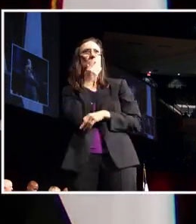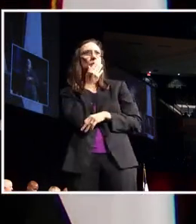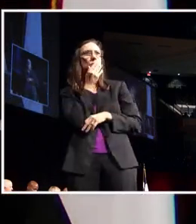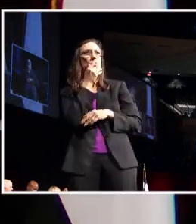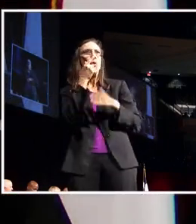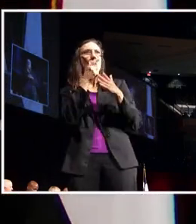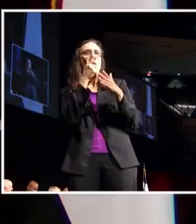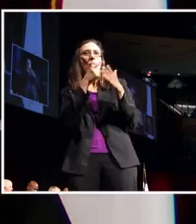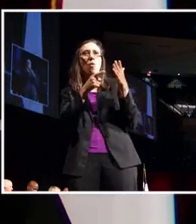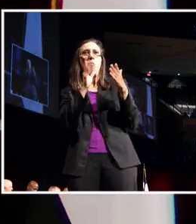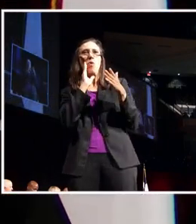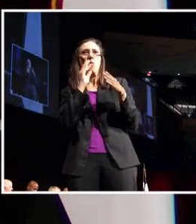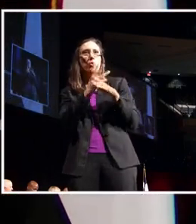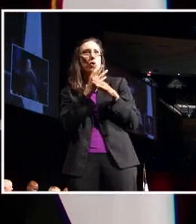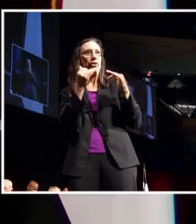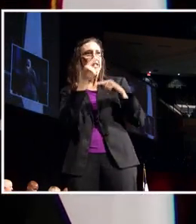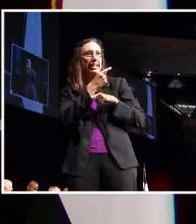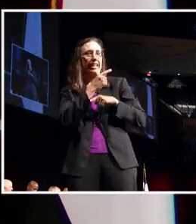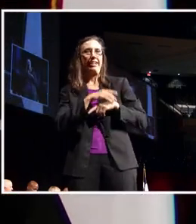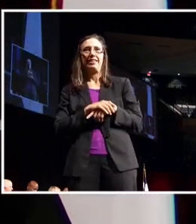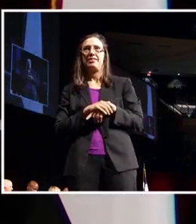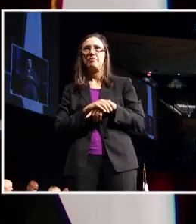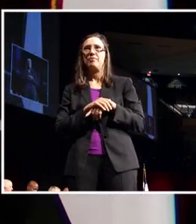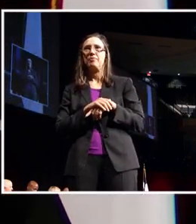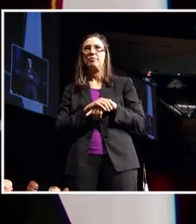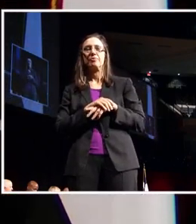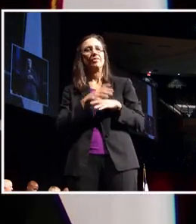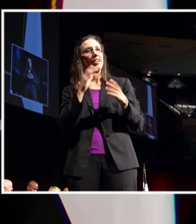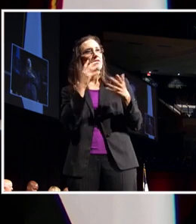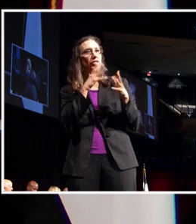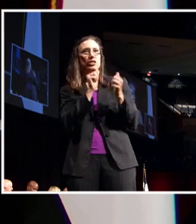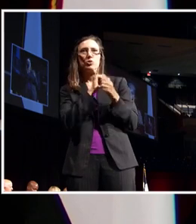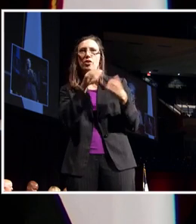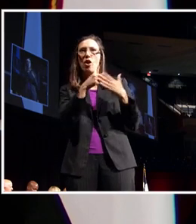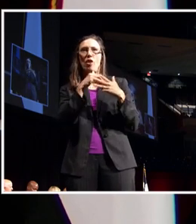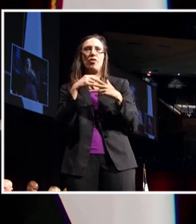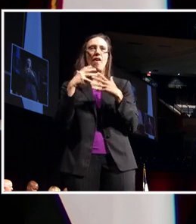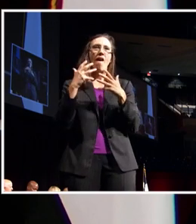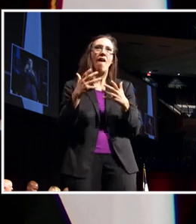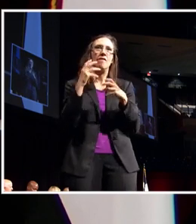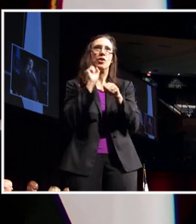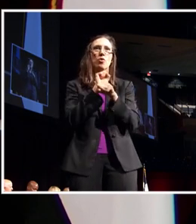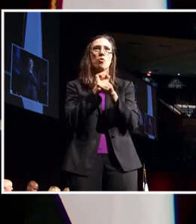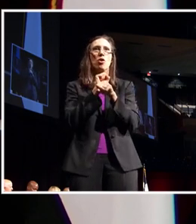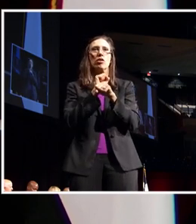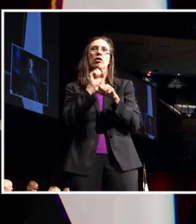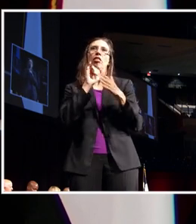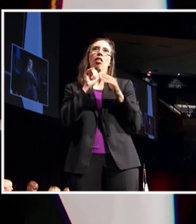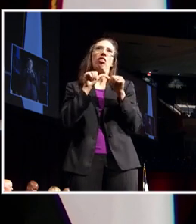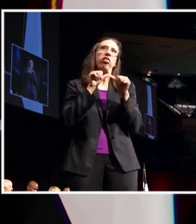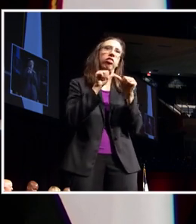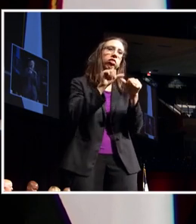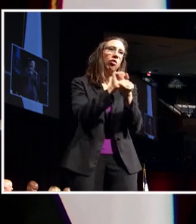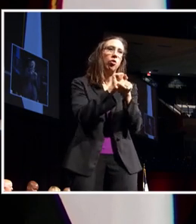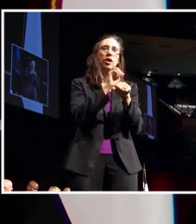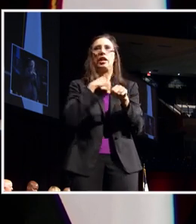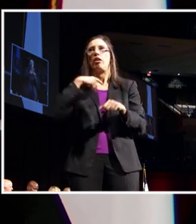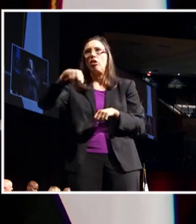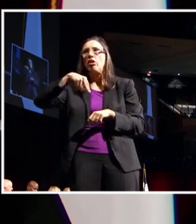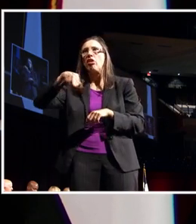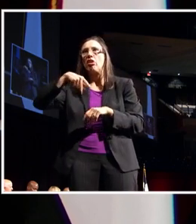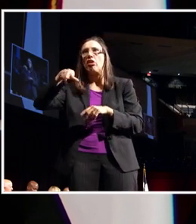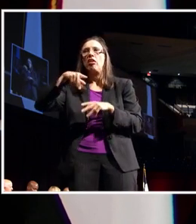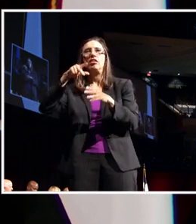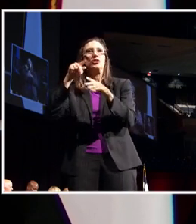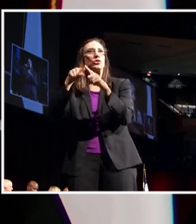crushing third period. Over with all that heavy work, never-ending homework, over with our walks to the bus in the middle of